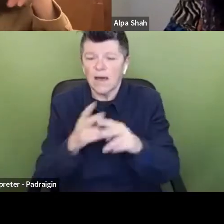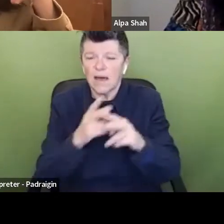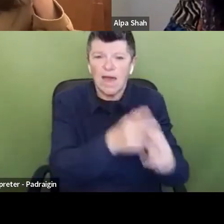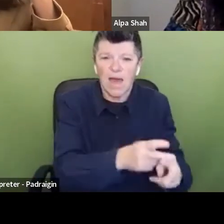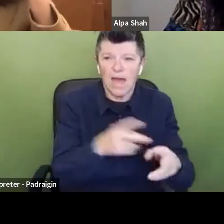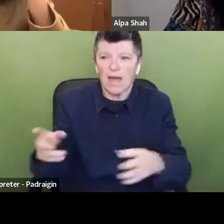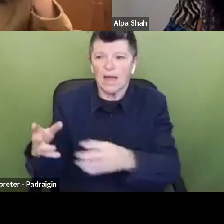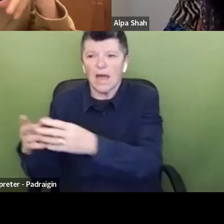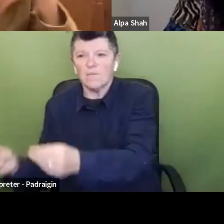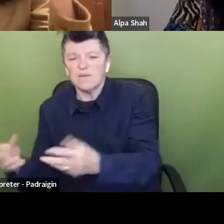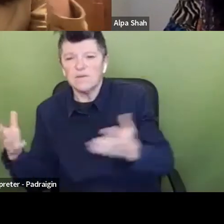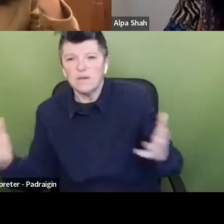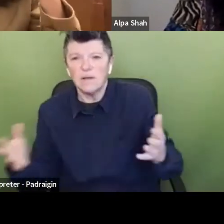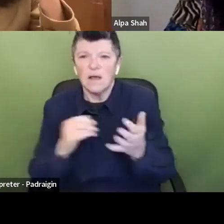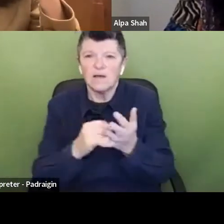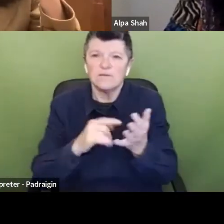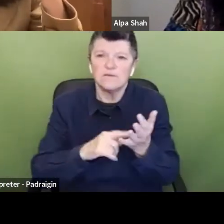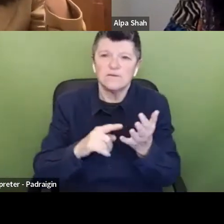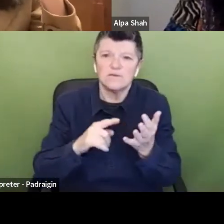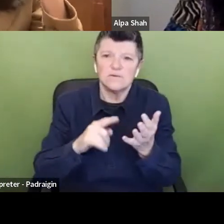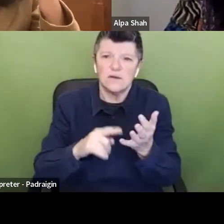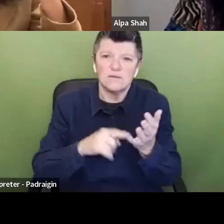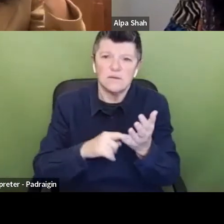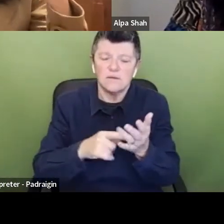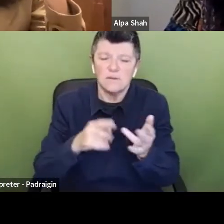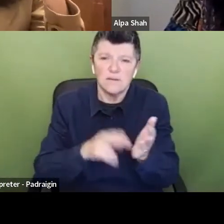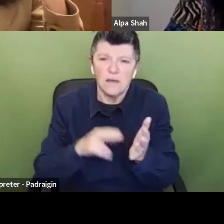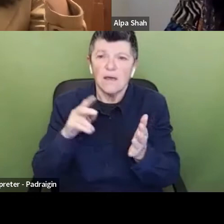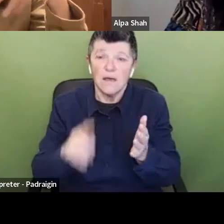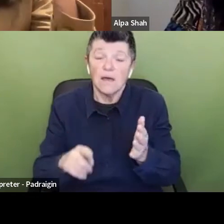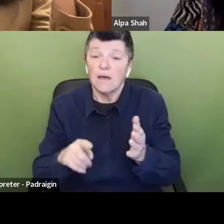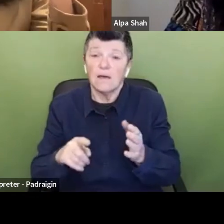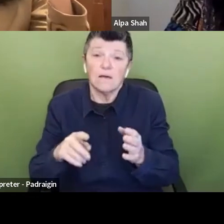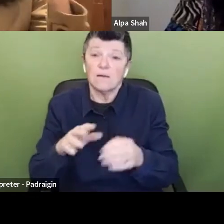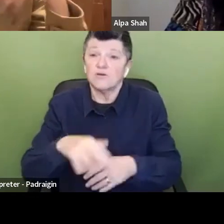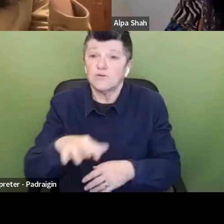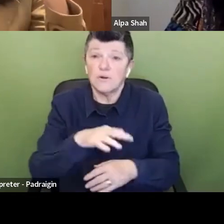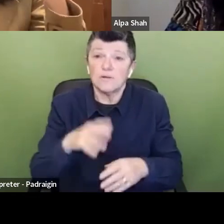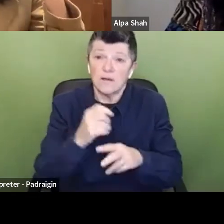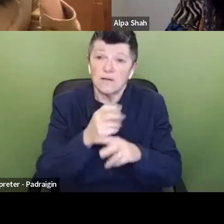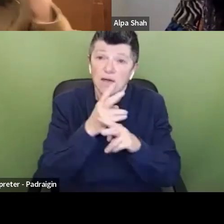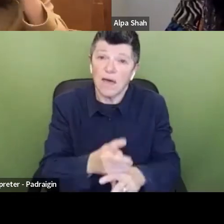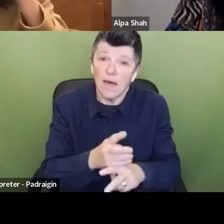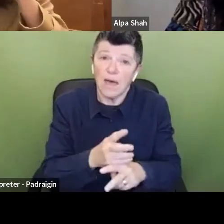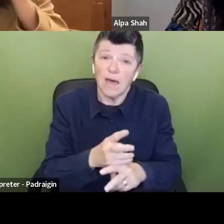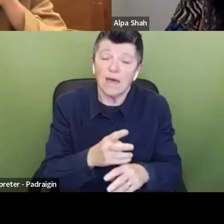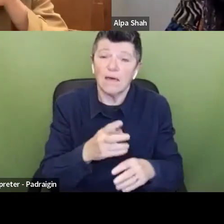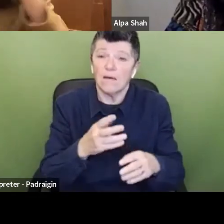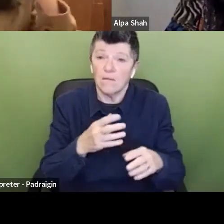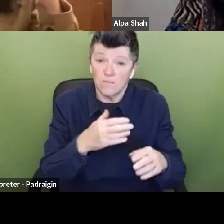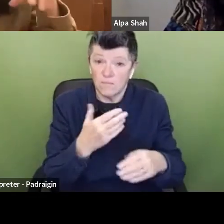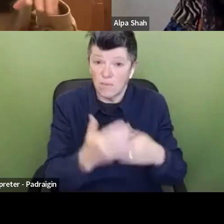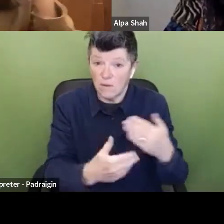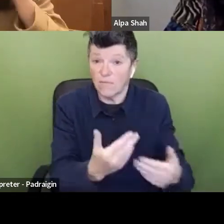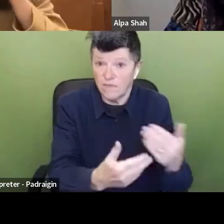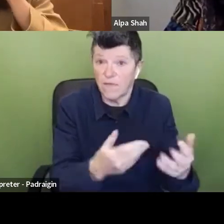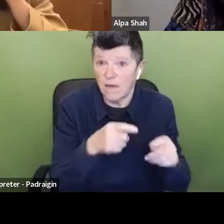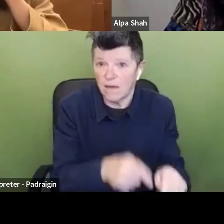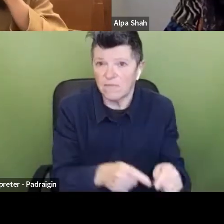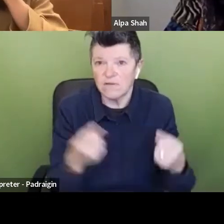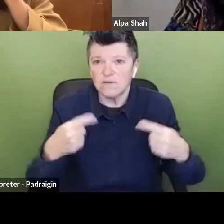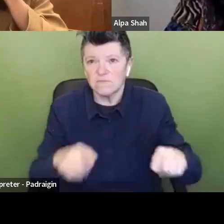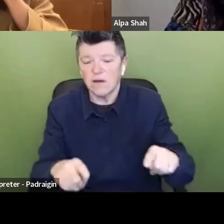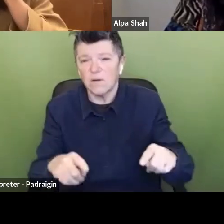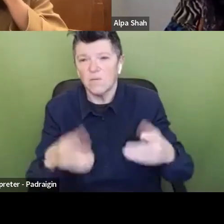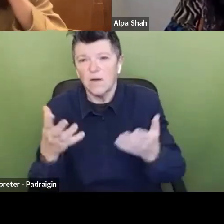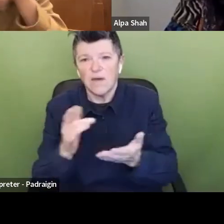like Sutton Estate, care practices did emerge against the form of decanting or emptying that was going on. But in Cadogan Square, for